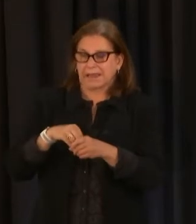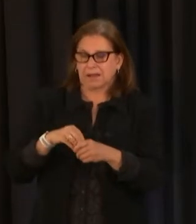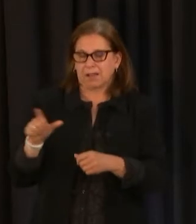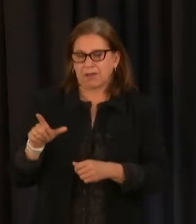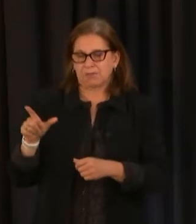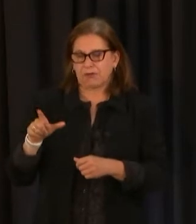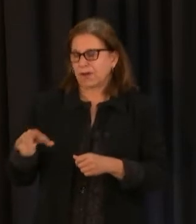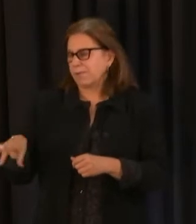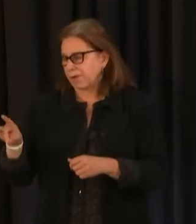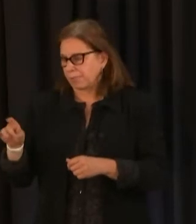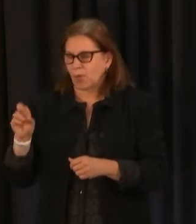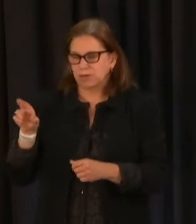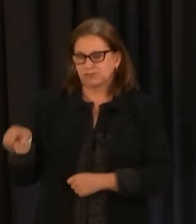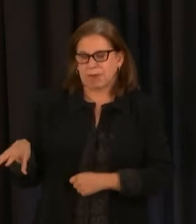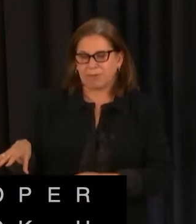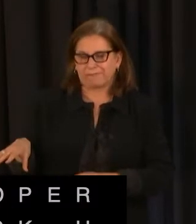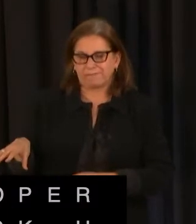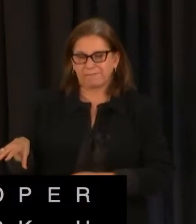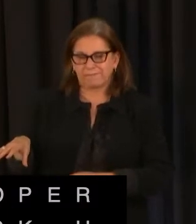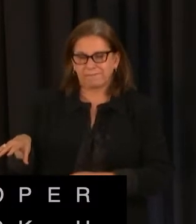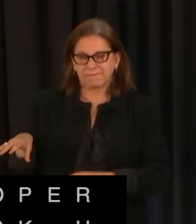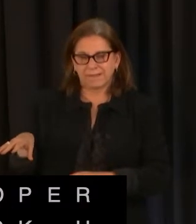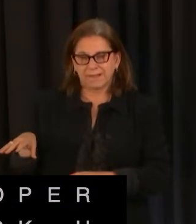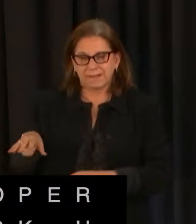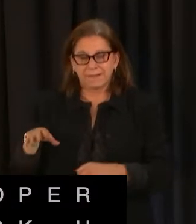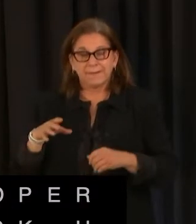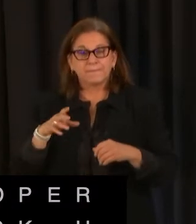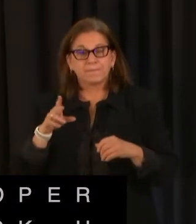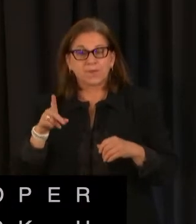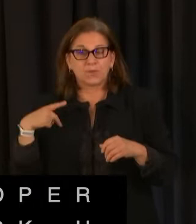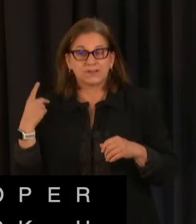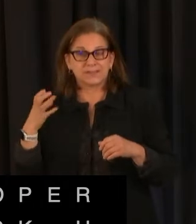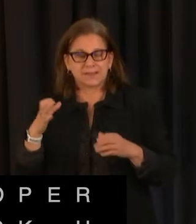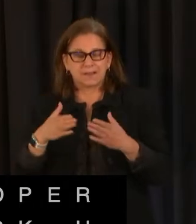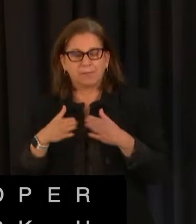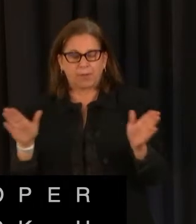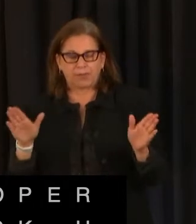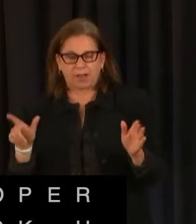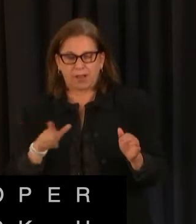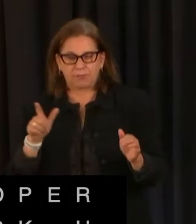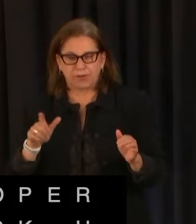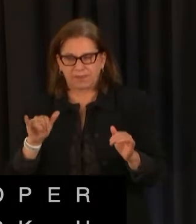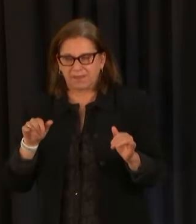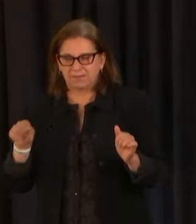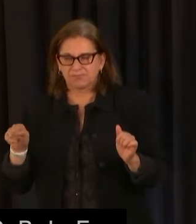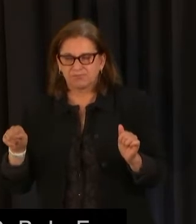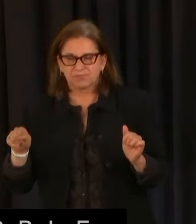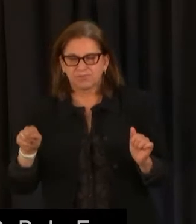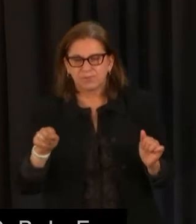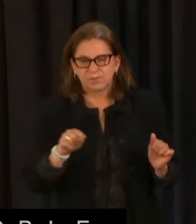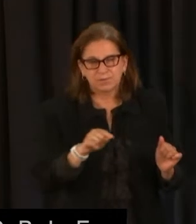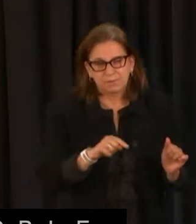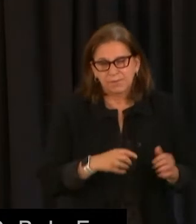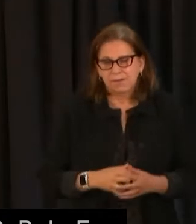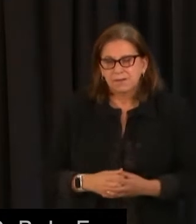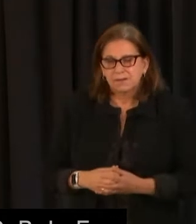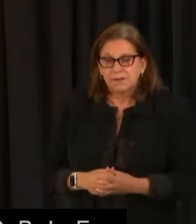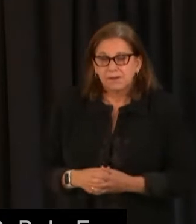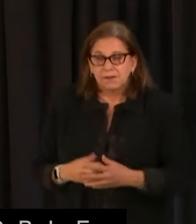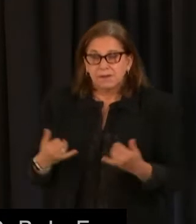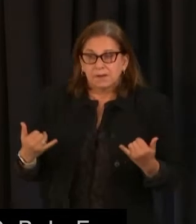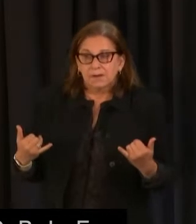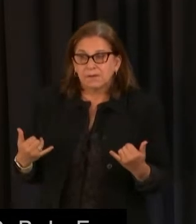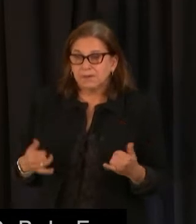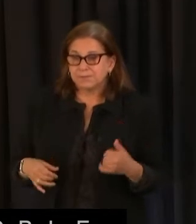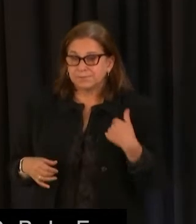sites. We also want to ask people to help us